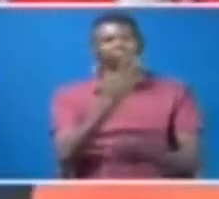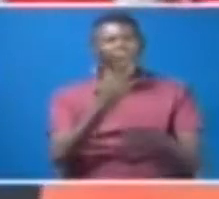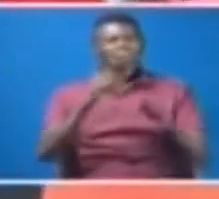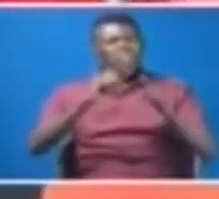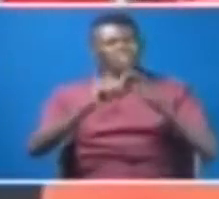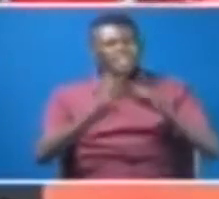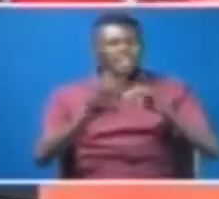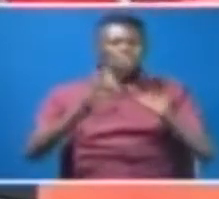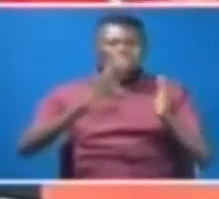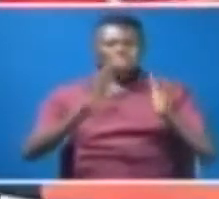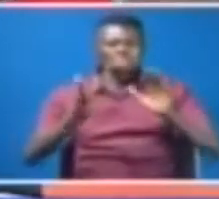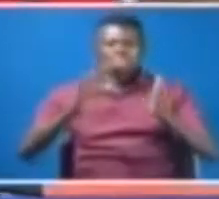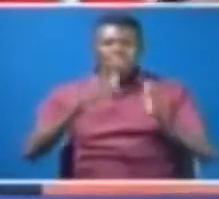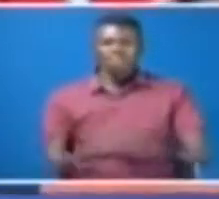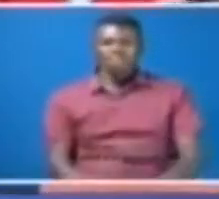in a certain competition.